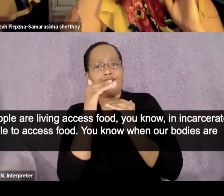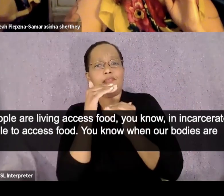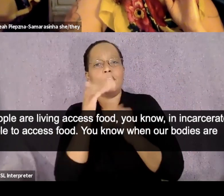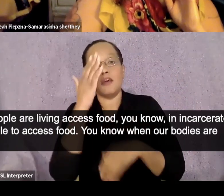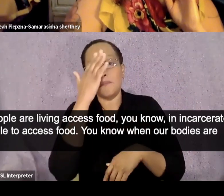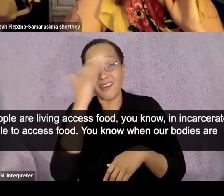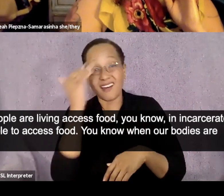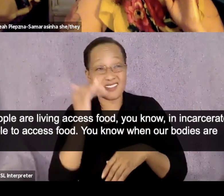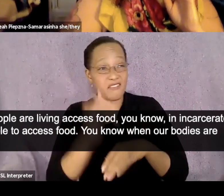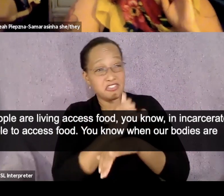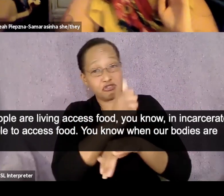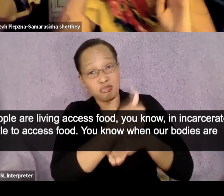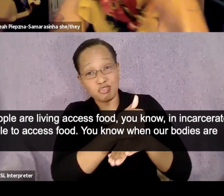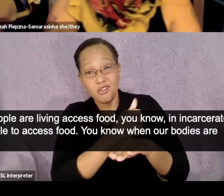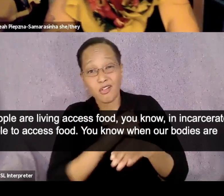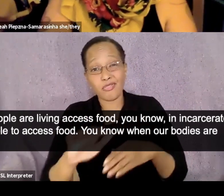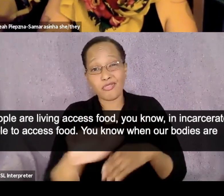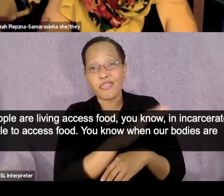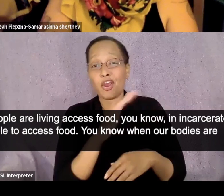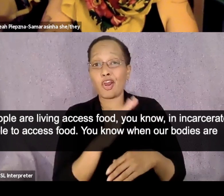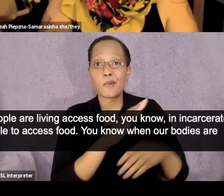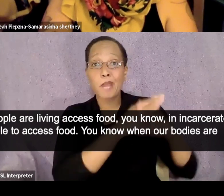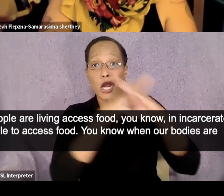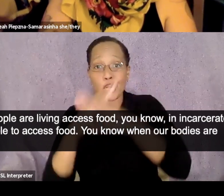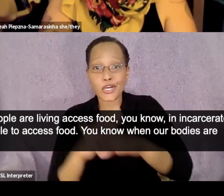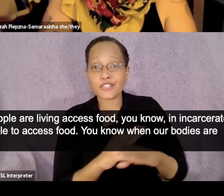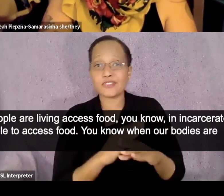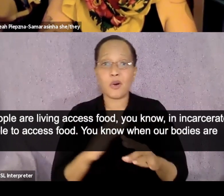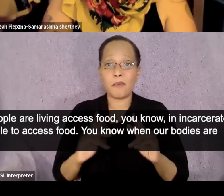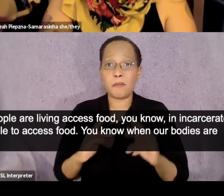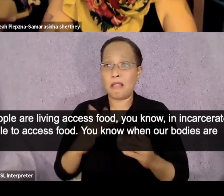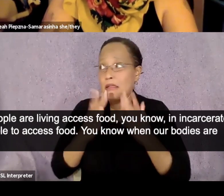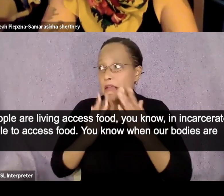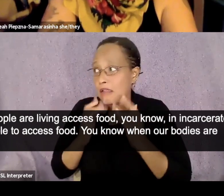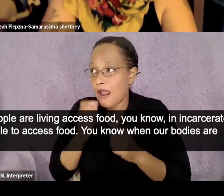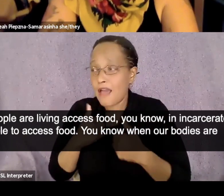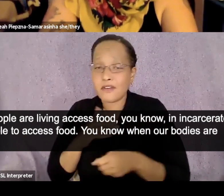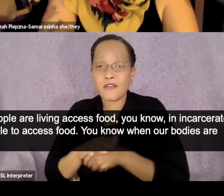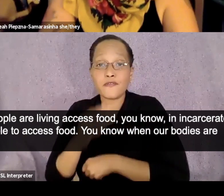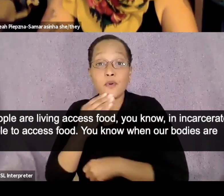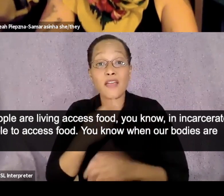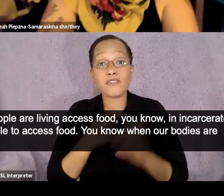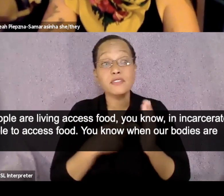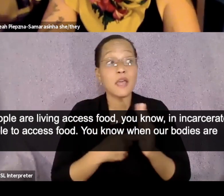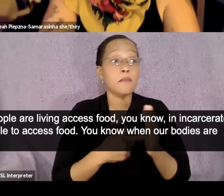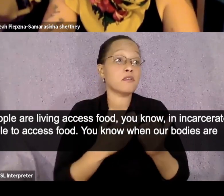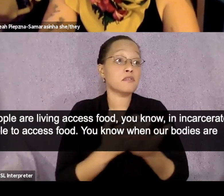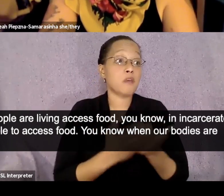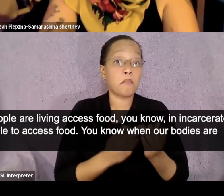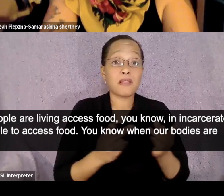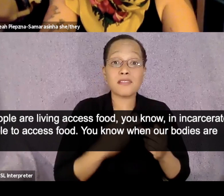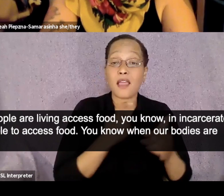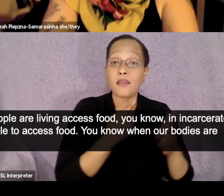where people are living to access food, in incarcerated in nursing homes or prisons. Like,